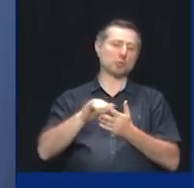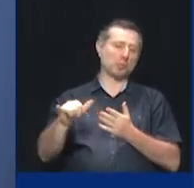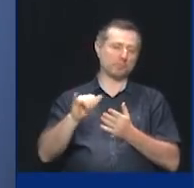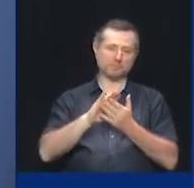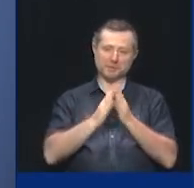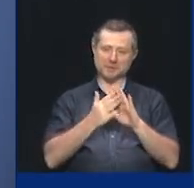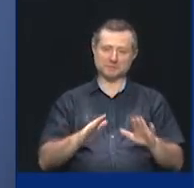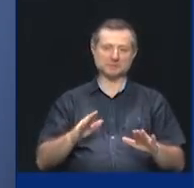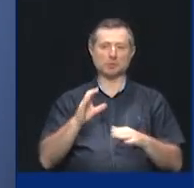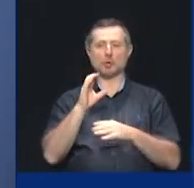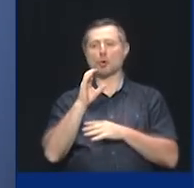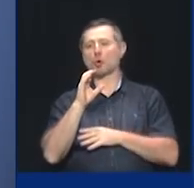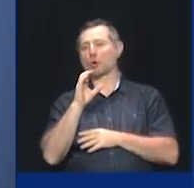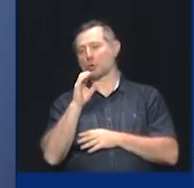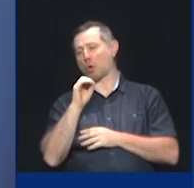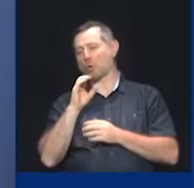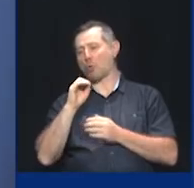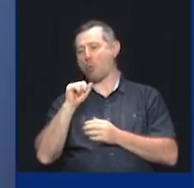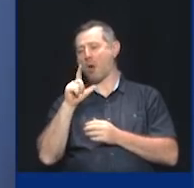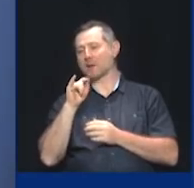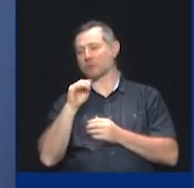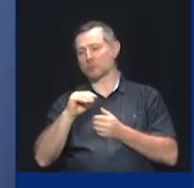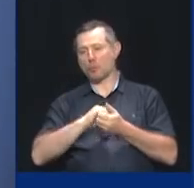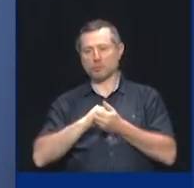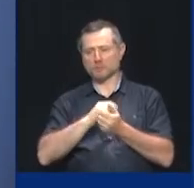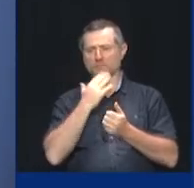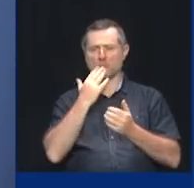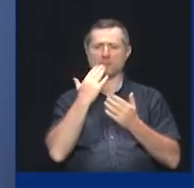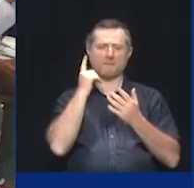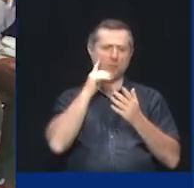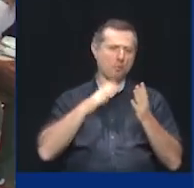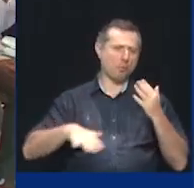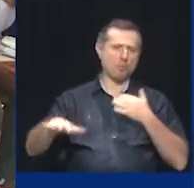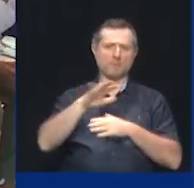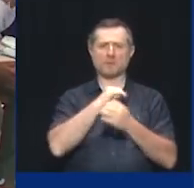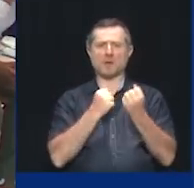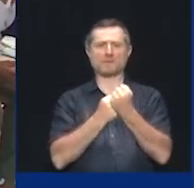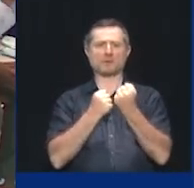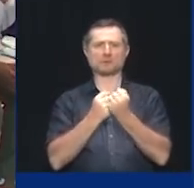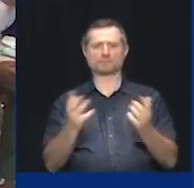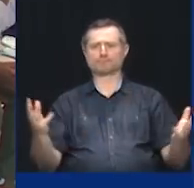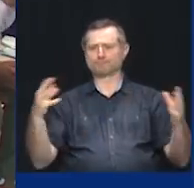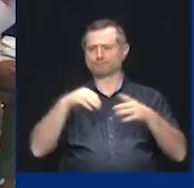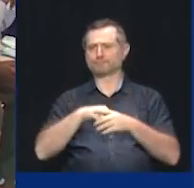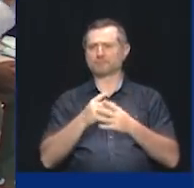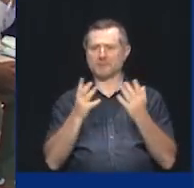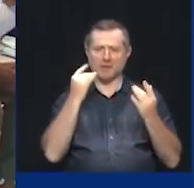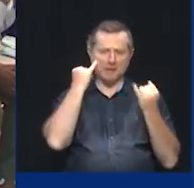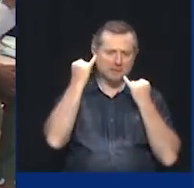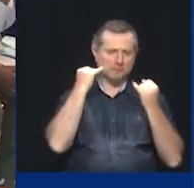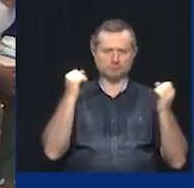all for your tireless advocacy and valuable input. Now you may begin.